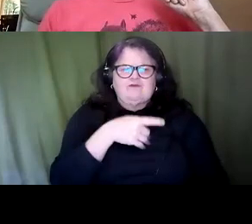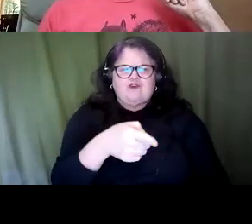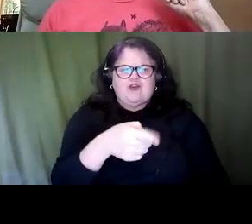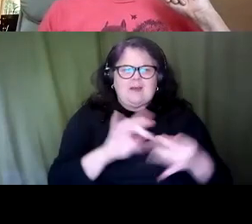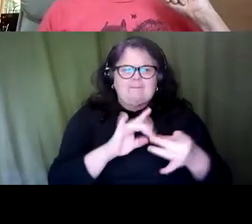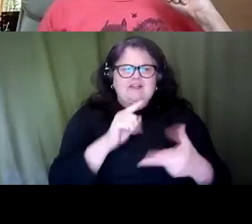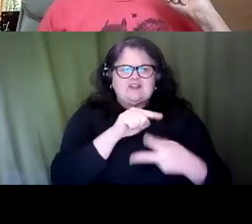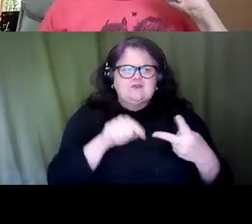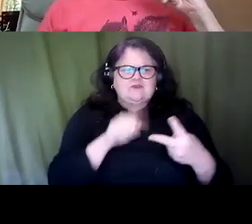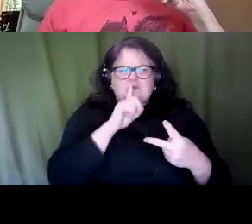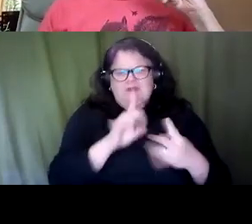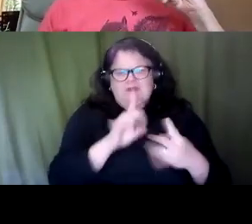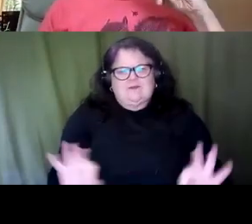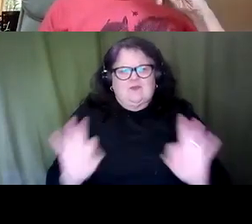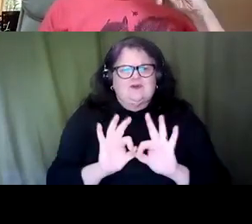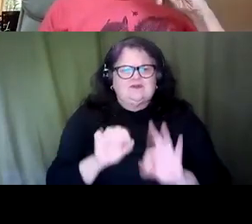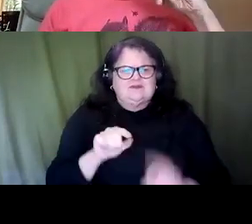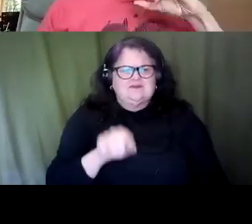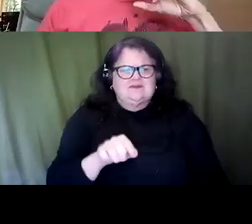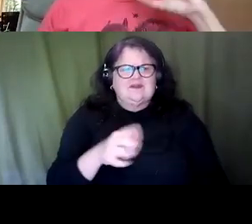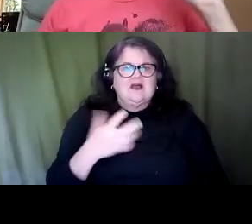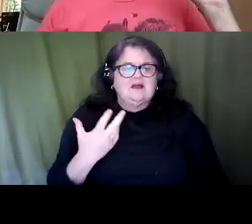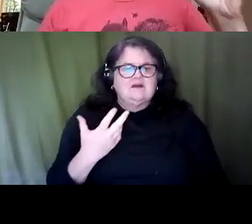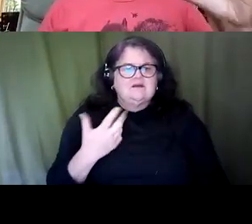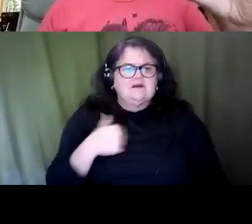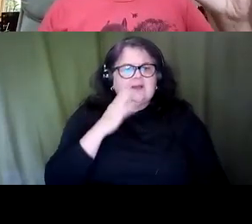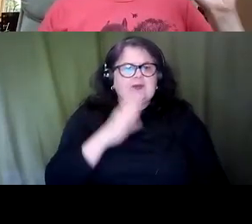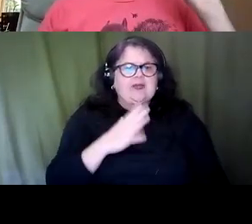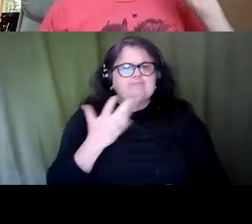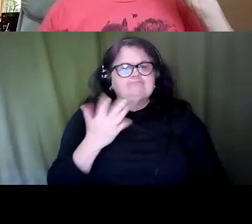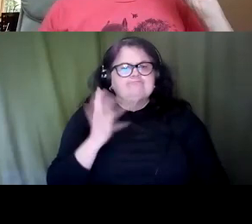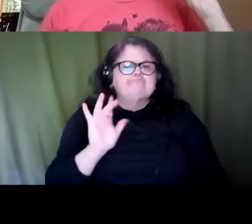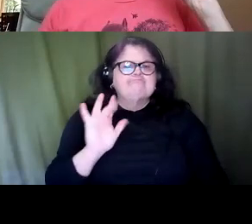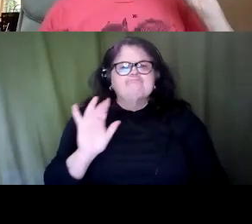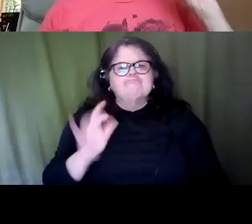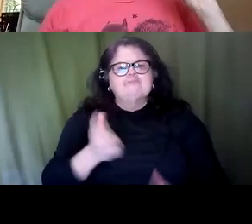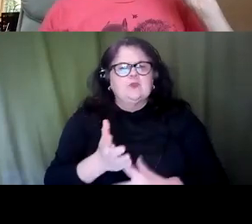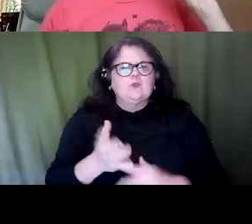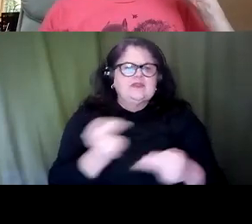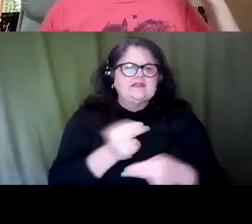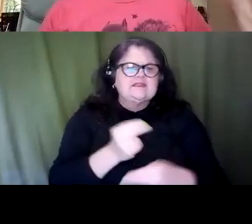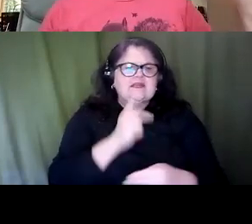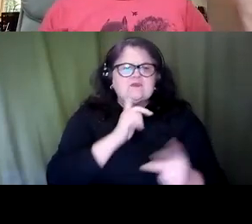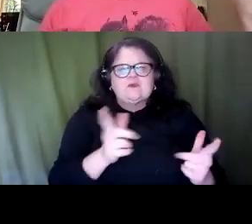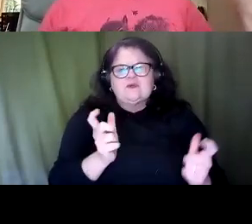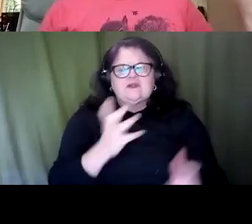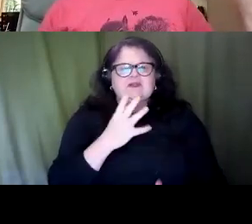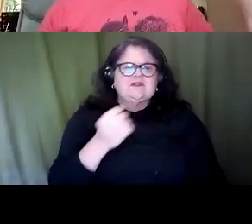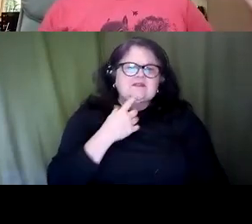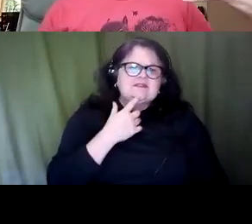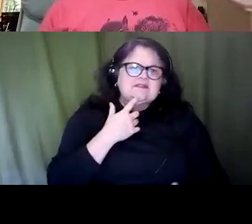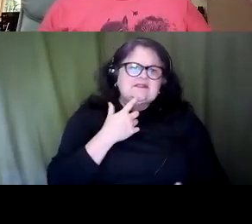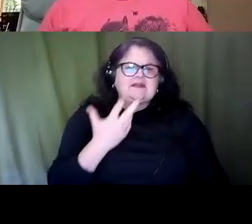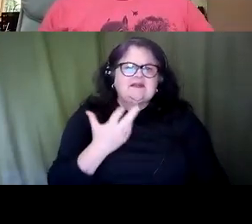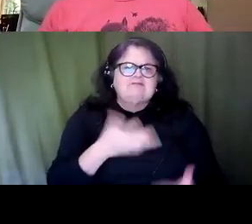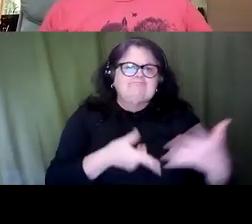just so important. But I'm going to just click through the slides very briefly to say, you know, there's just a lot of